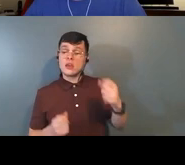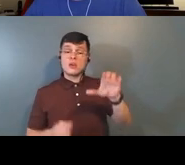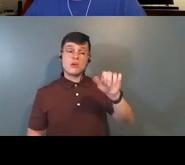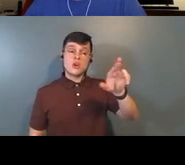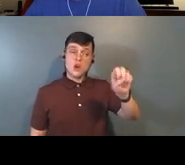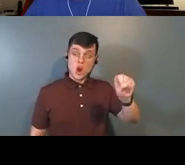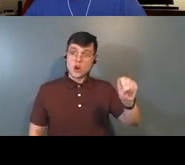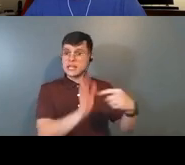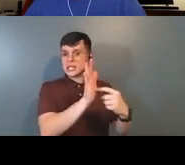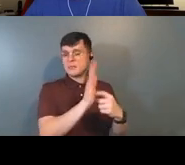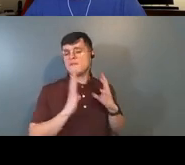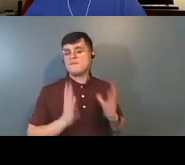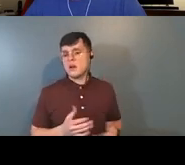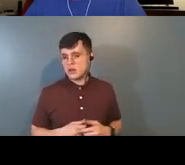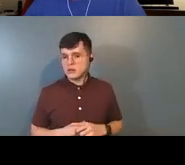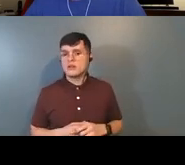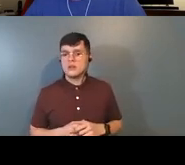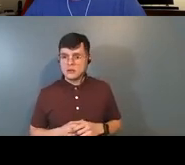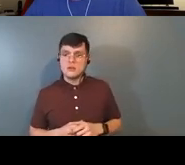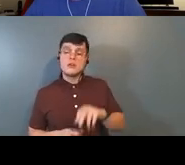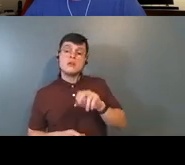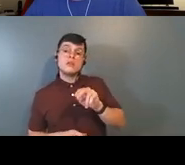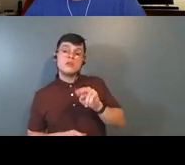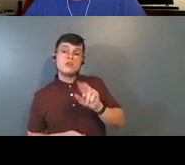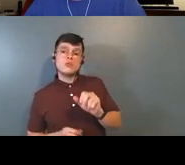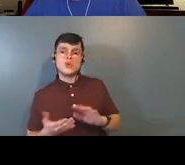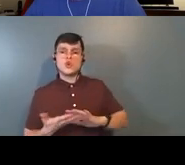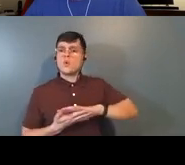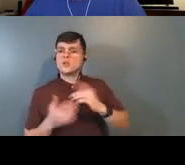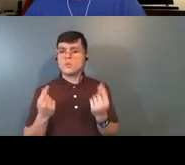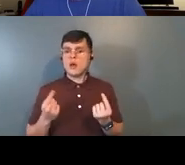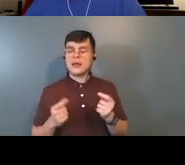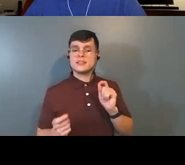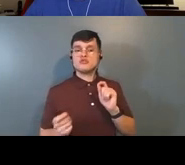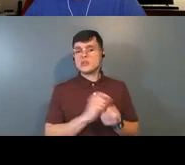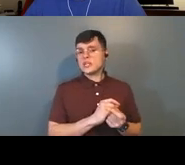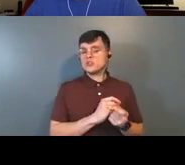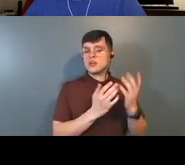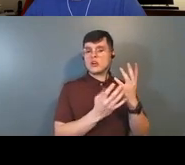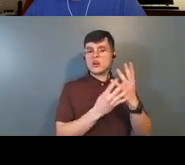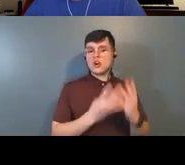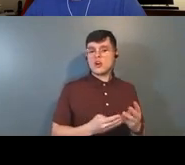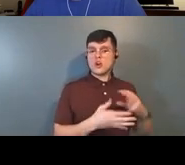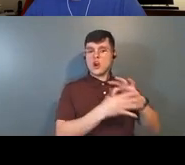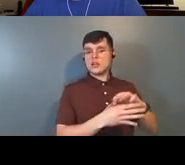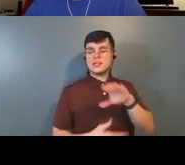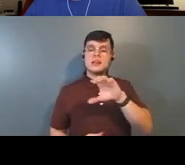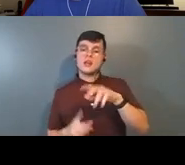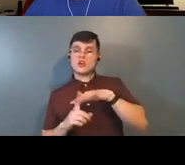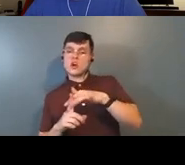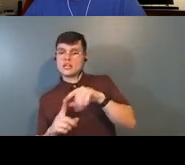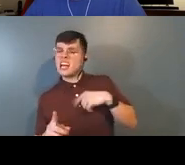the cars example is fine, because the nuance is between changing content or changing context. And I think we're still in a